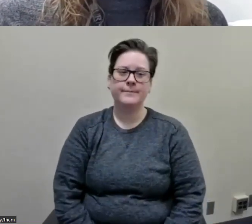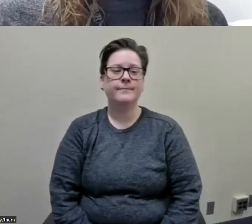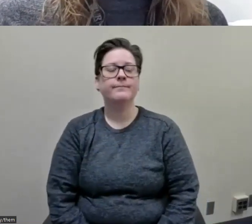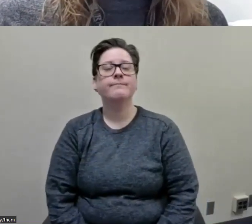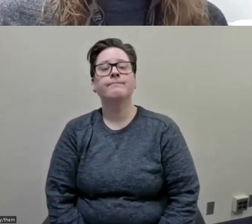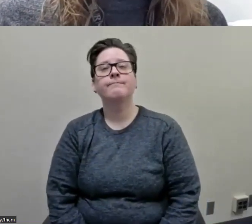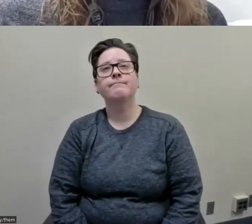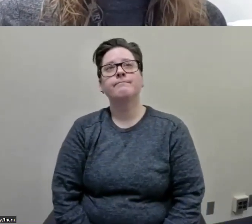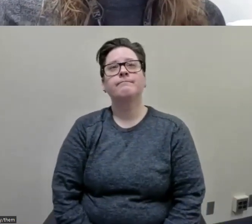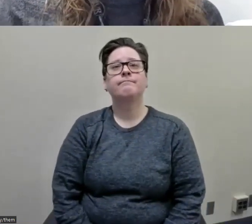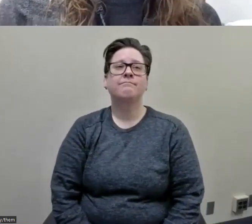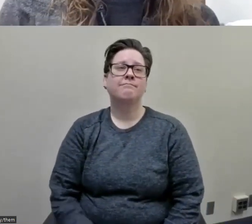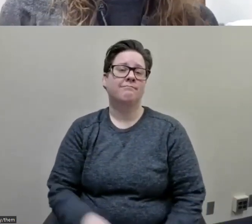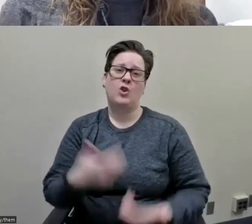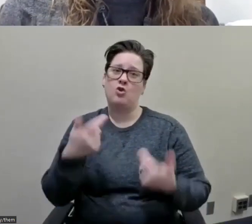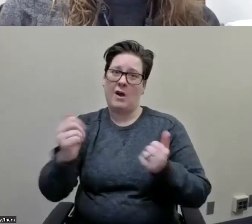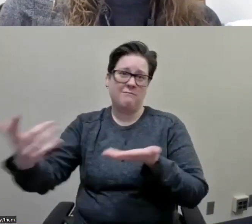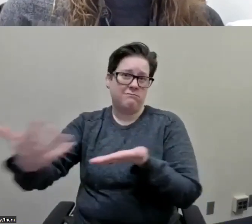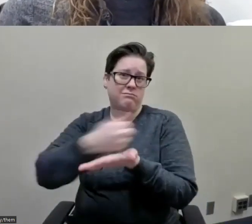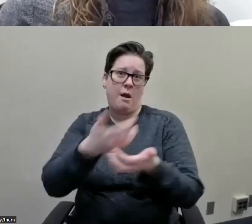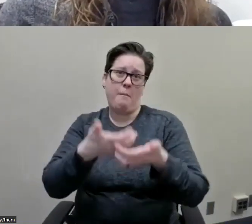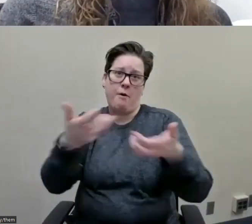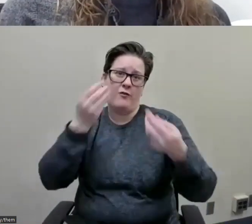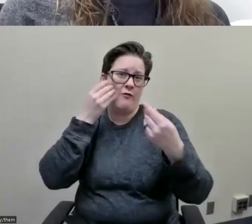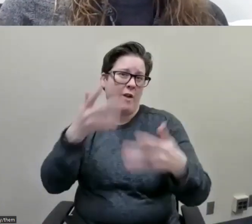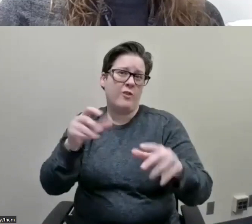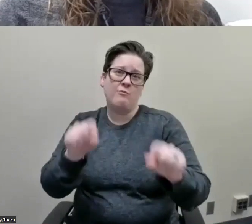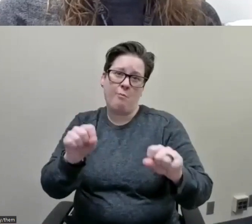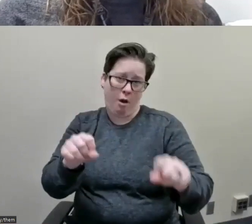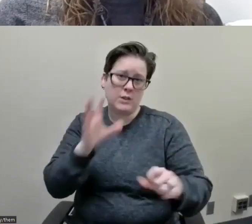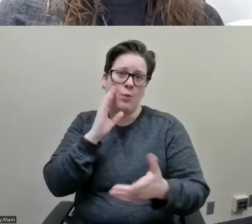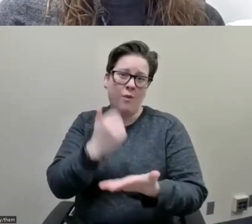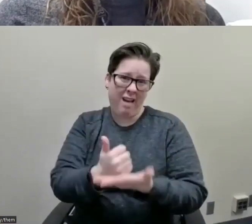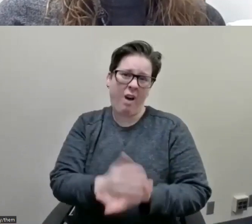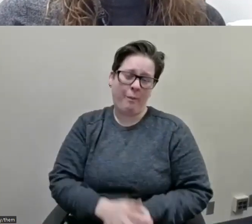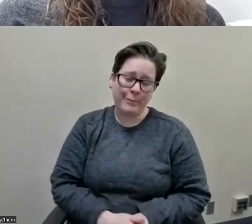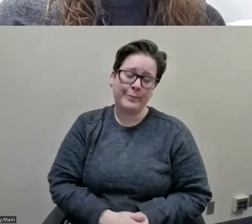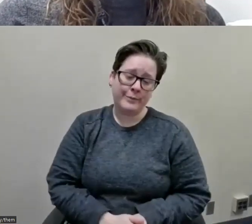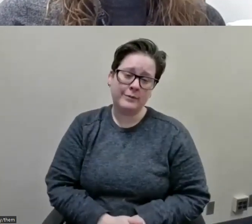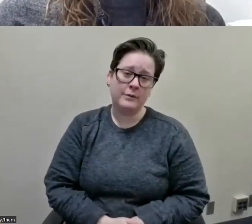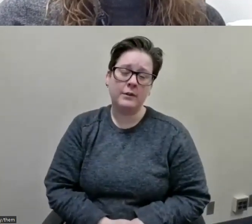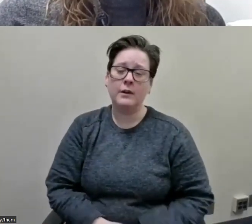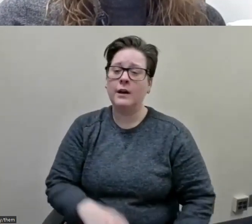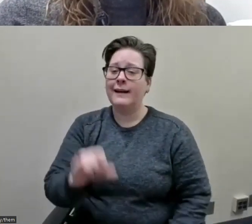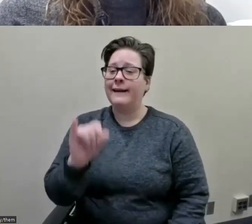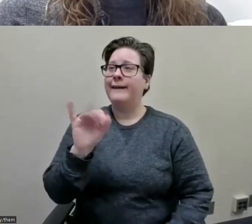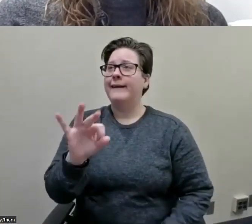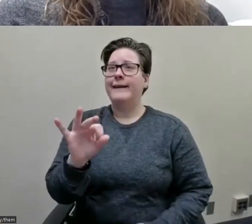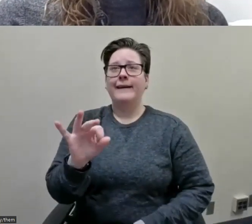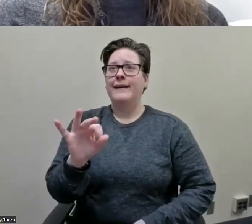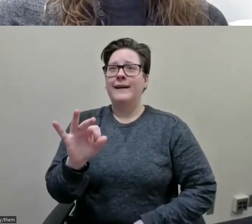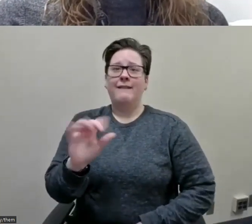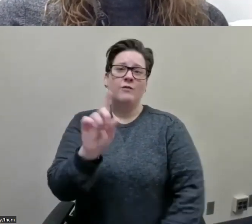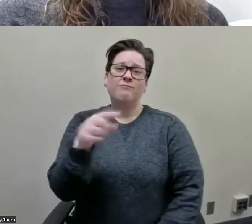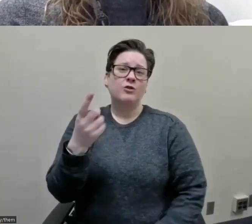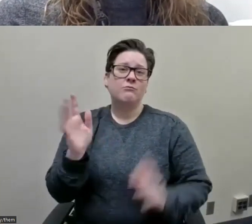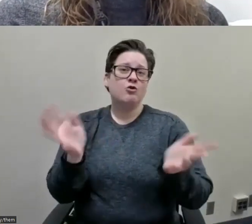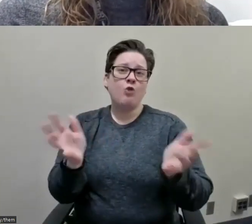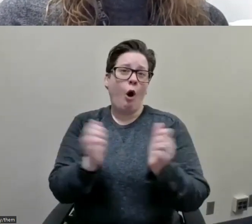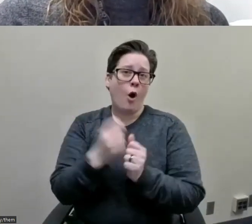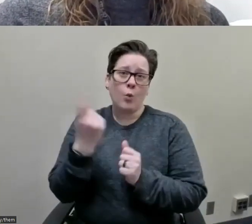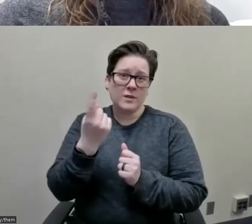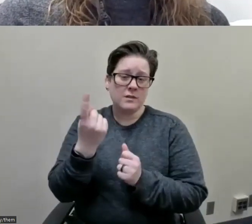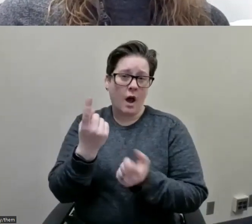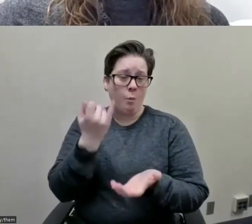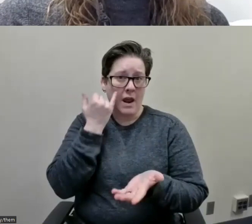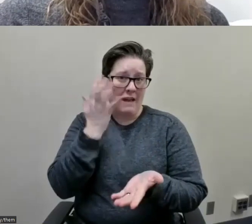So I think getting as much information as possible is helpful. For you, if something like just talking to someone is